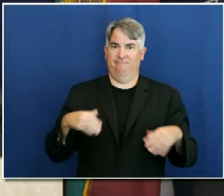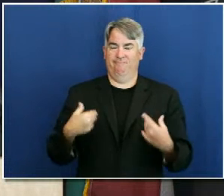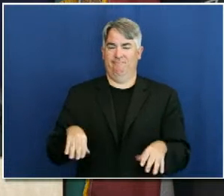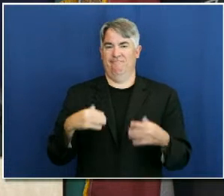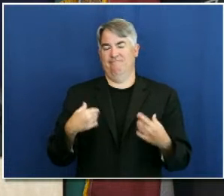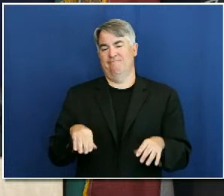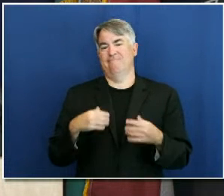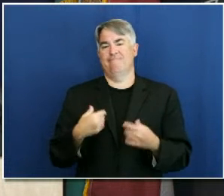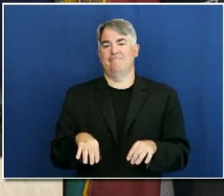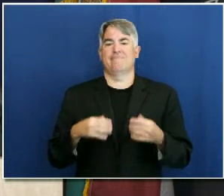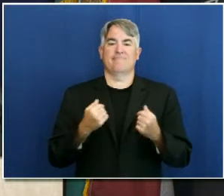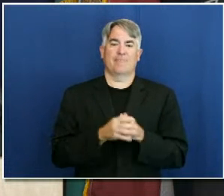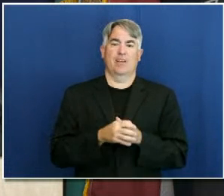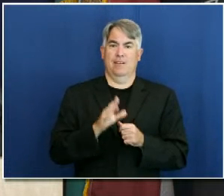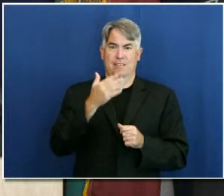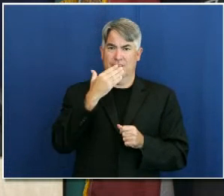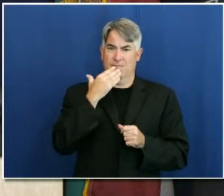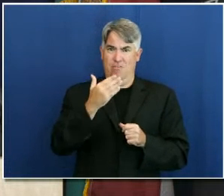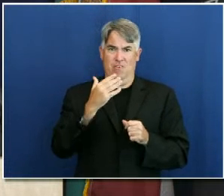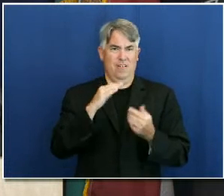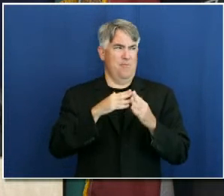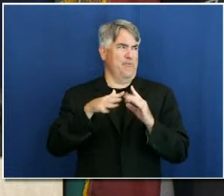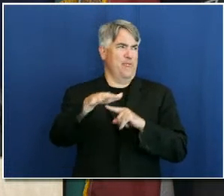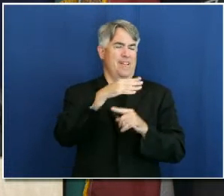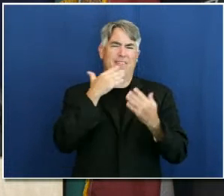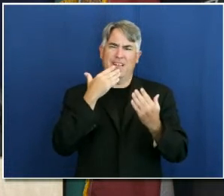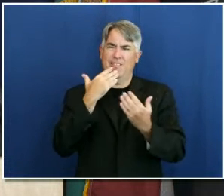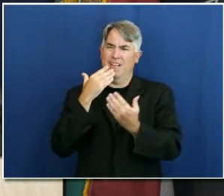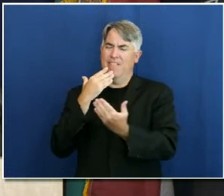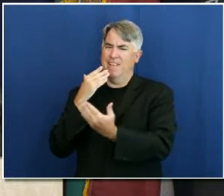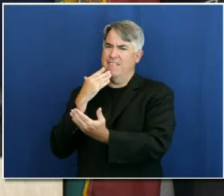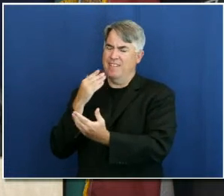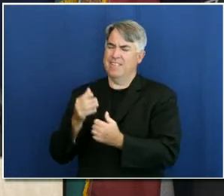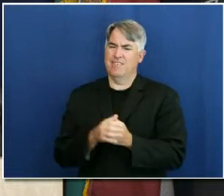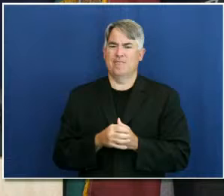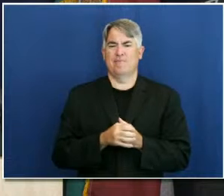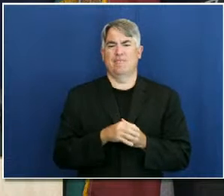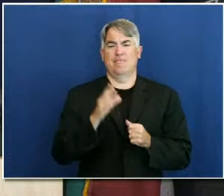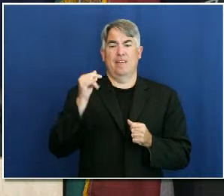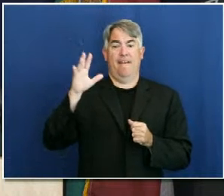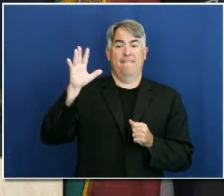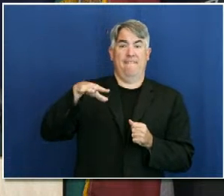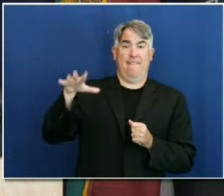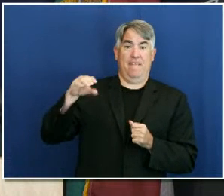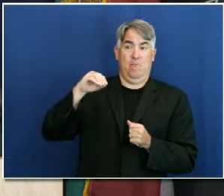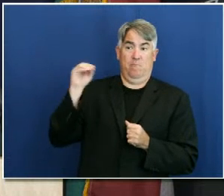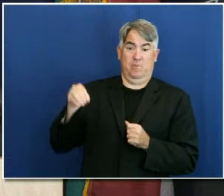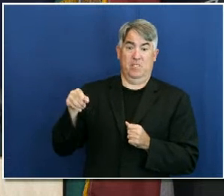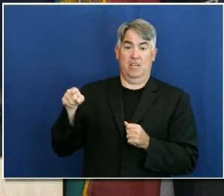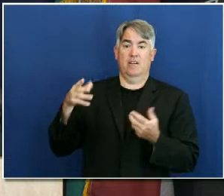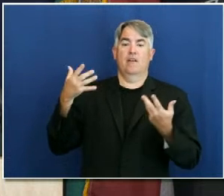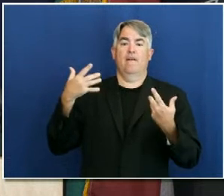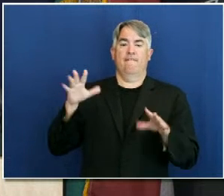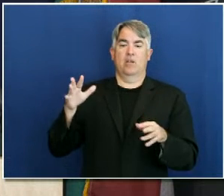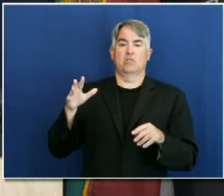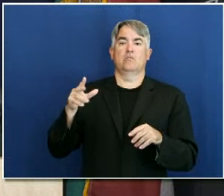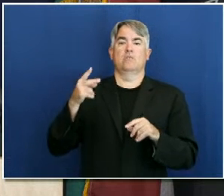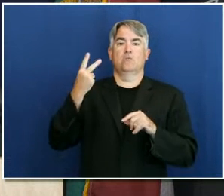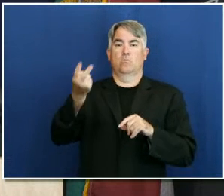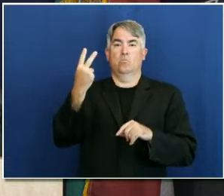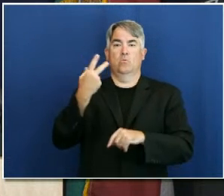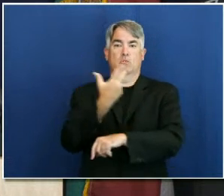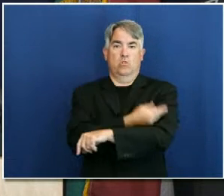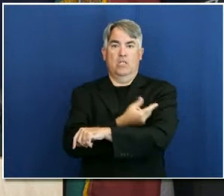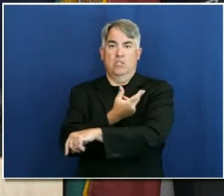did also surpass 55% of eligible San Diegans who are fully vaccinated, and so we